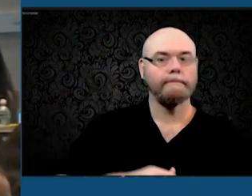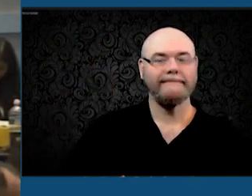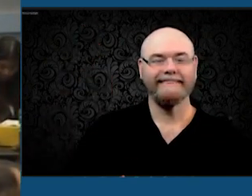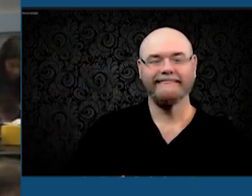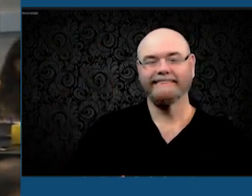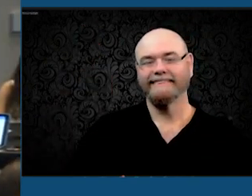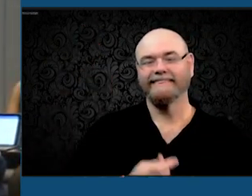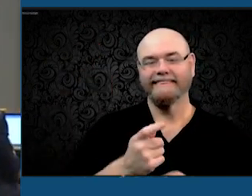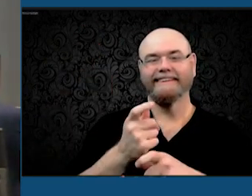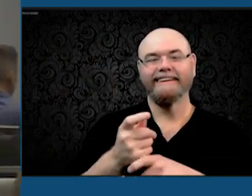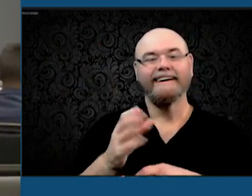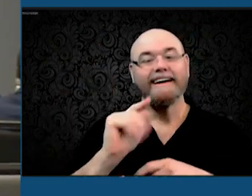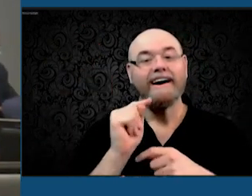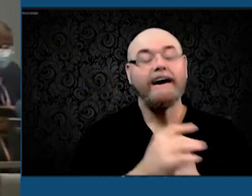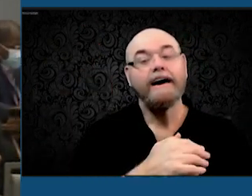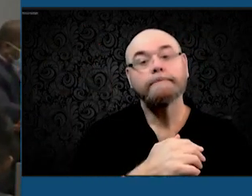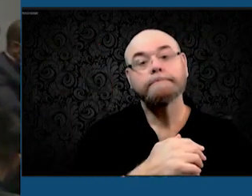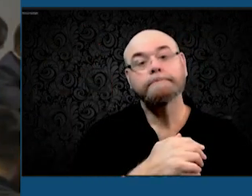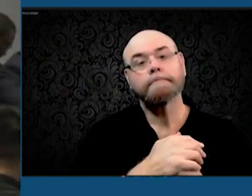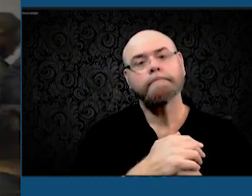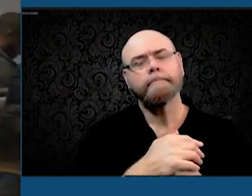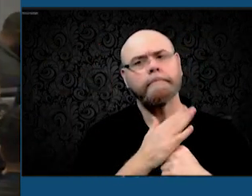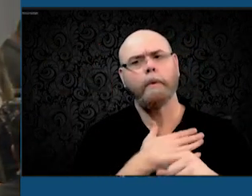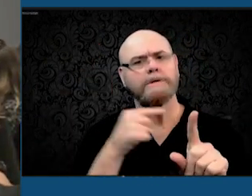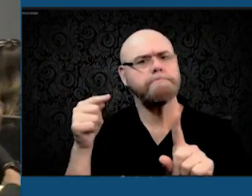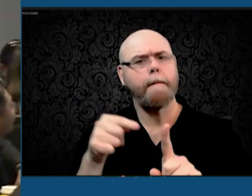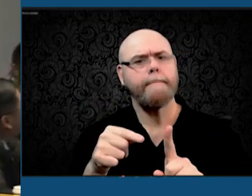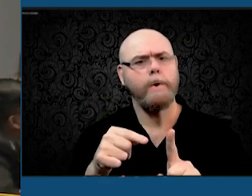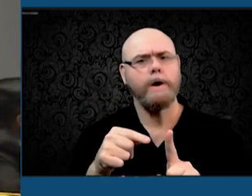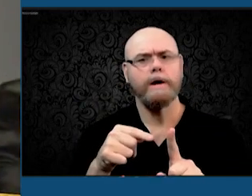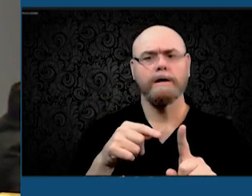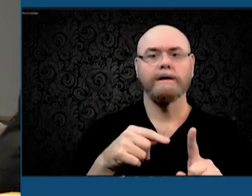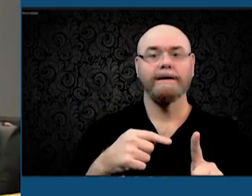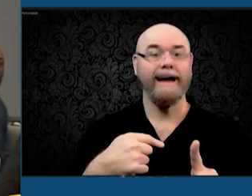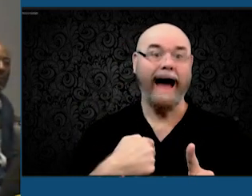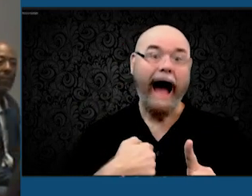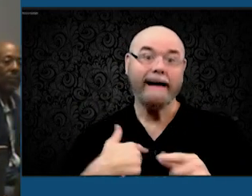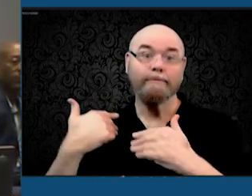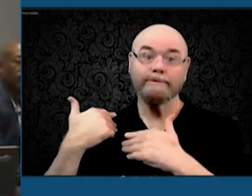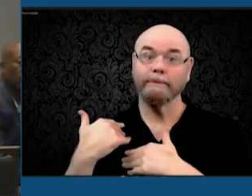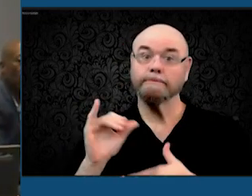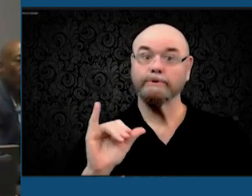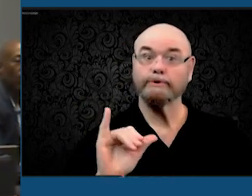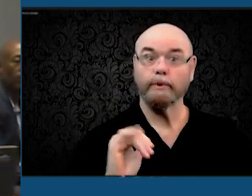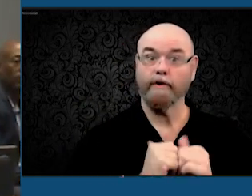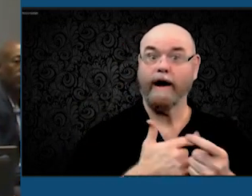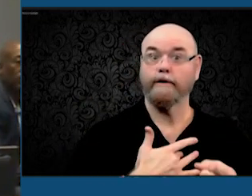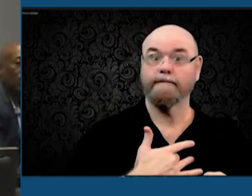My point here is what? That I'm co-responsible for how you feel right now.